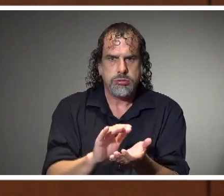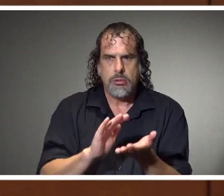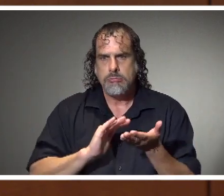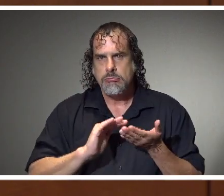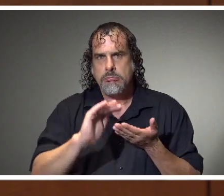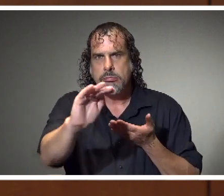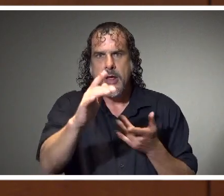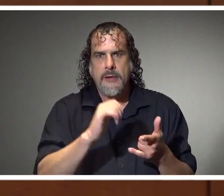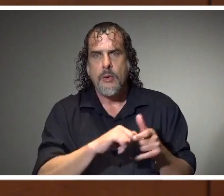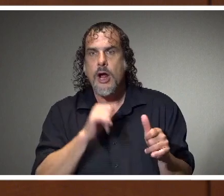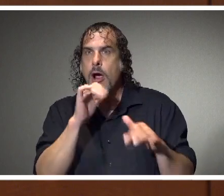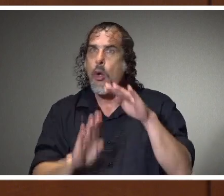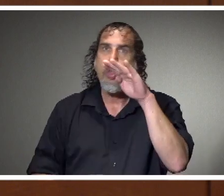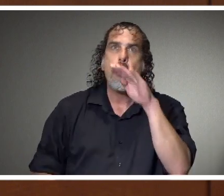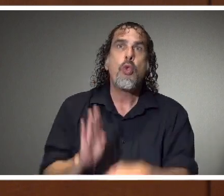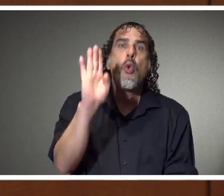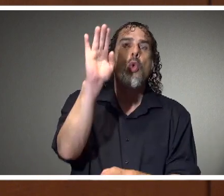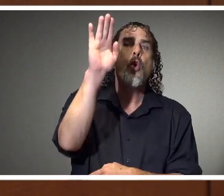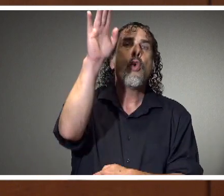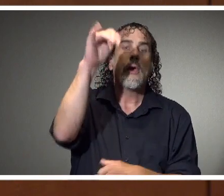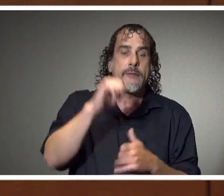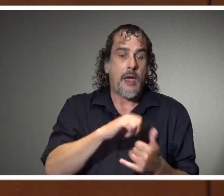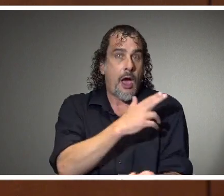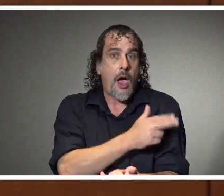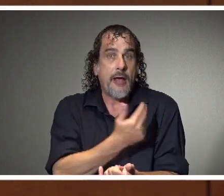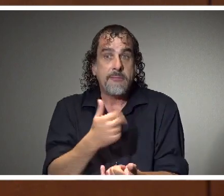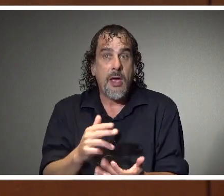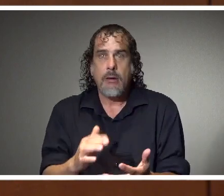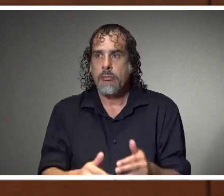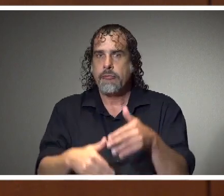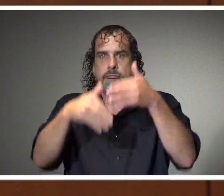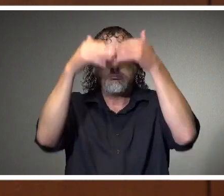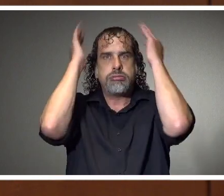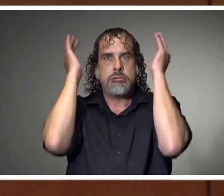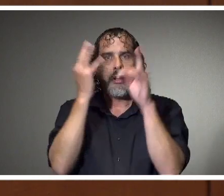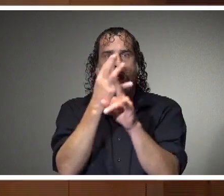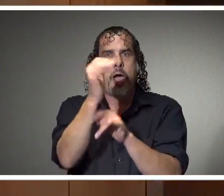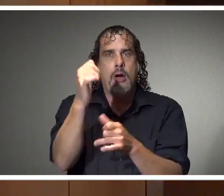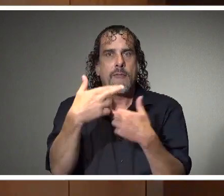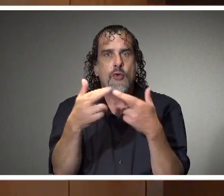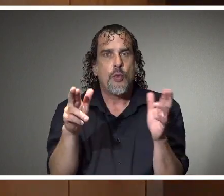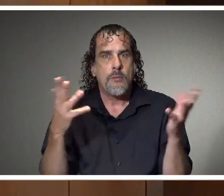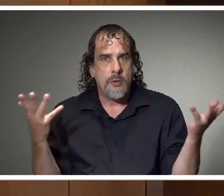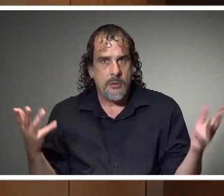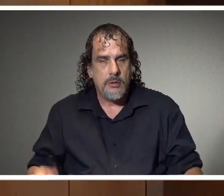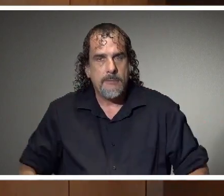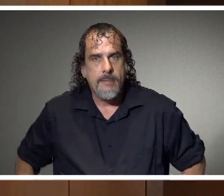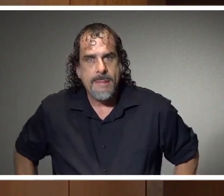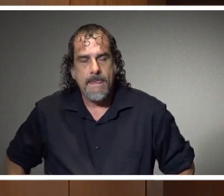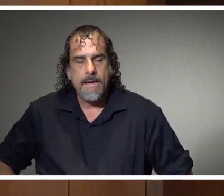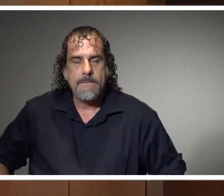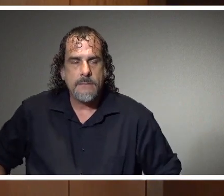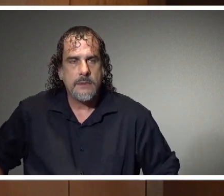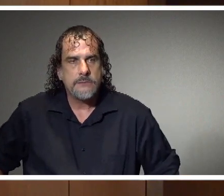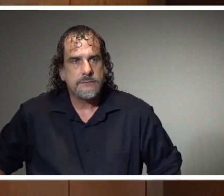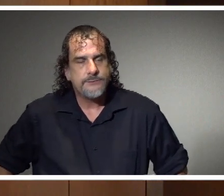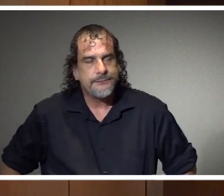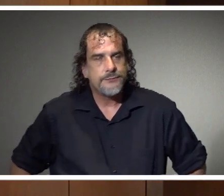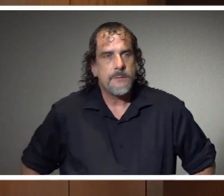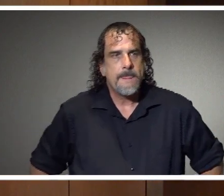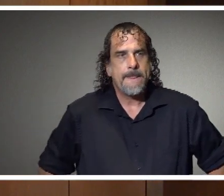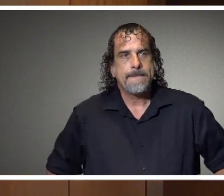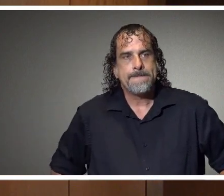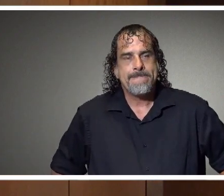to get ourselves in a position where our healthcare system is strained. Dave with WLOX has another